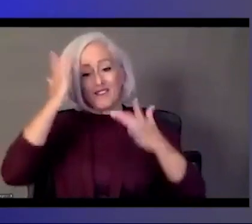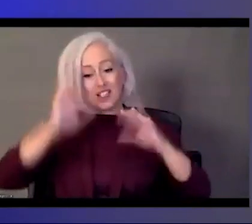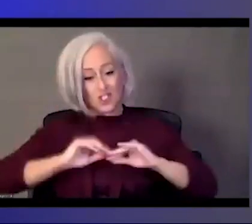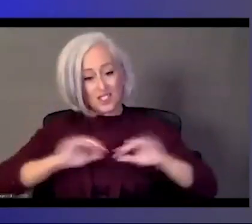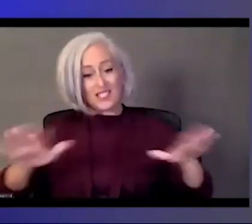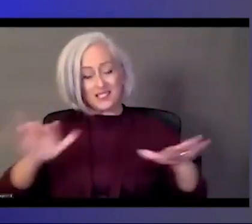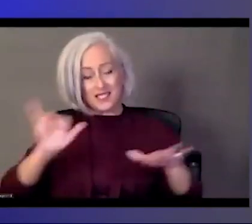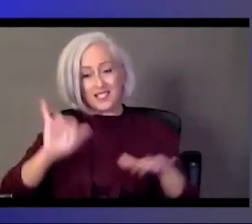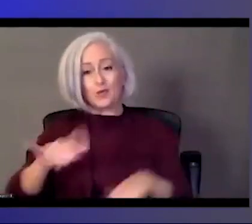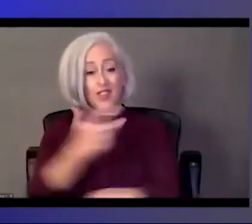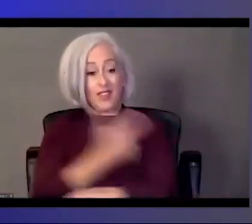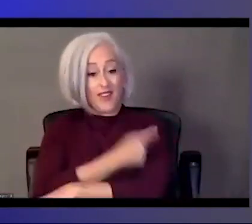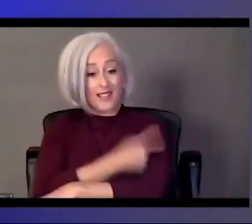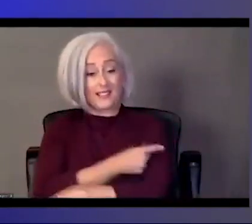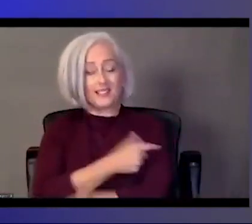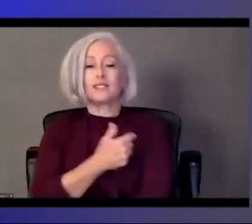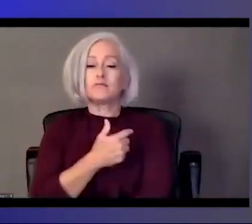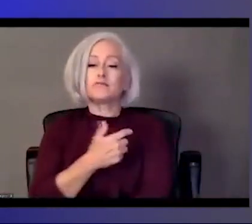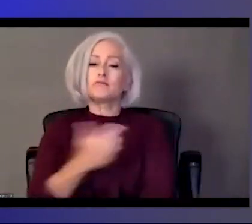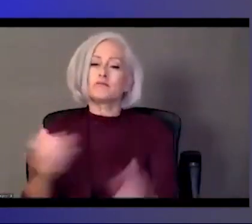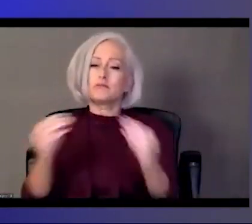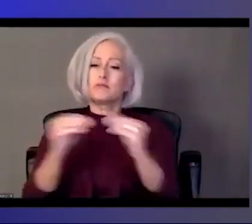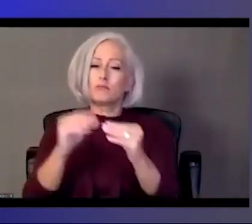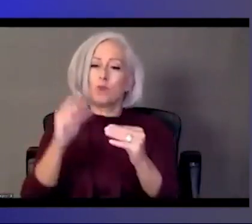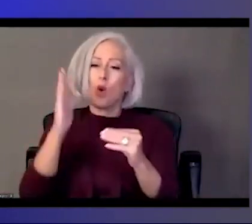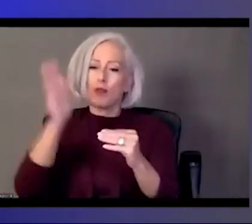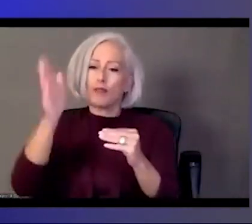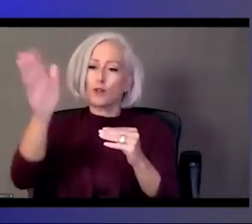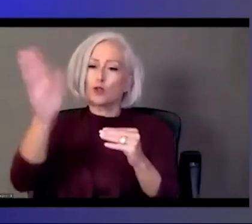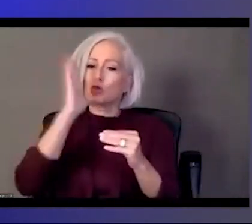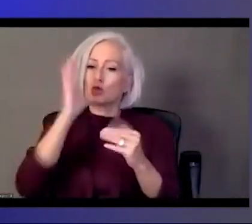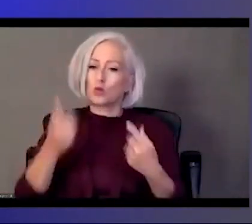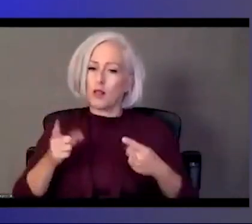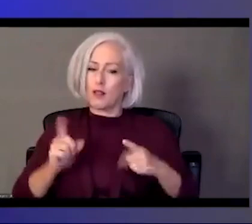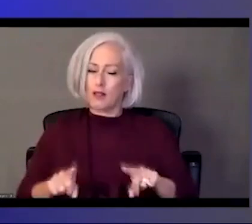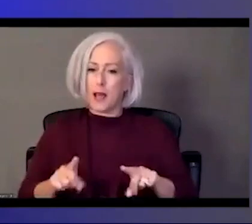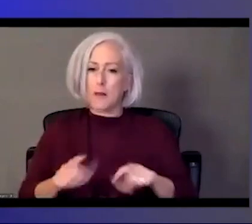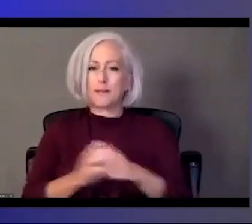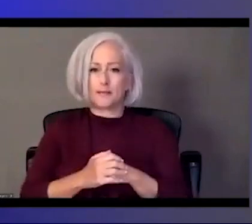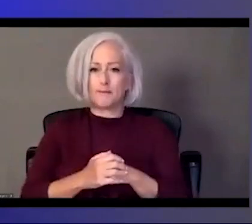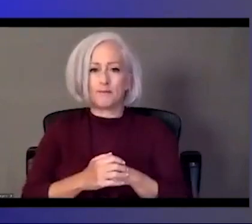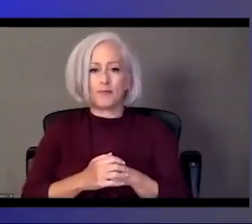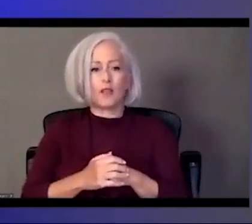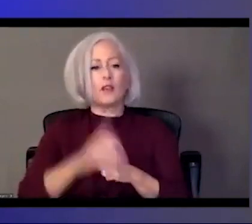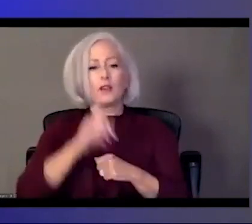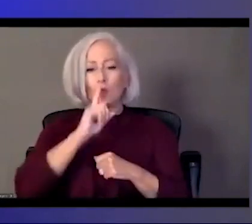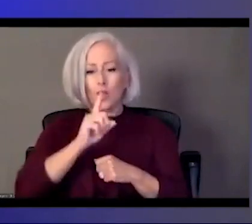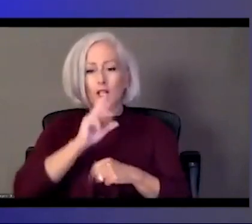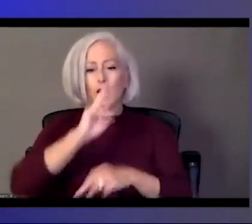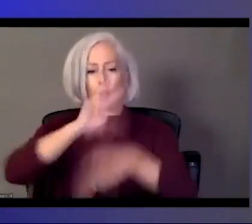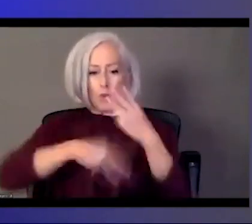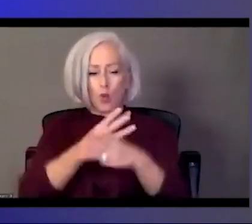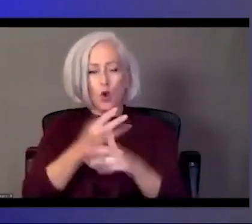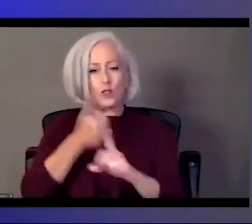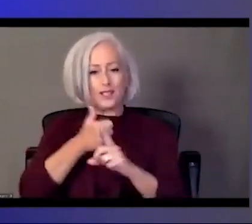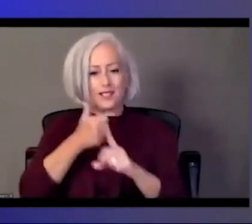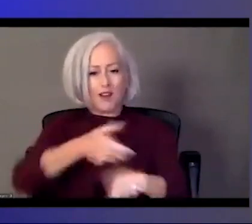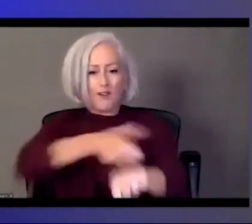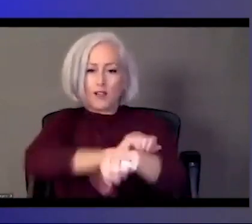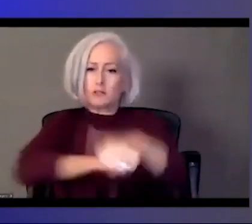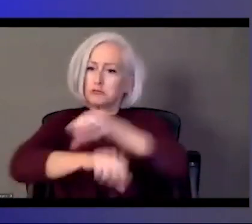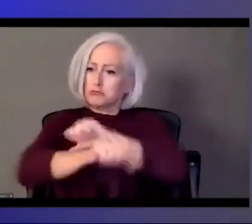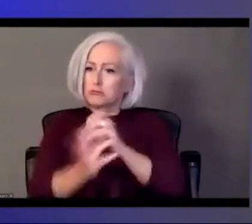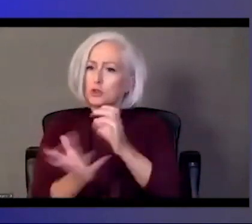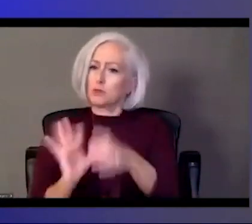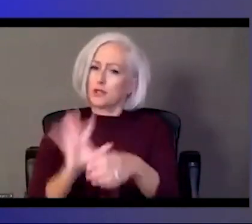we're more of this to come. I think there clearly has been a worldwide effort. The FDA has been absolutely key to those